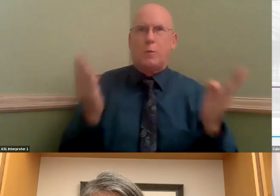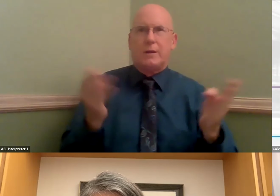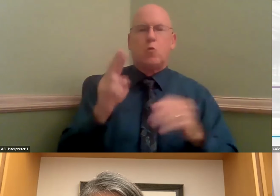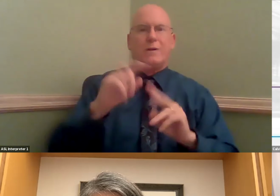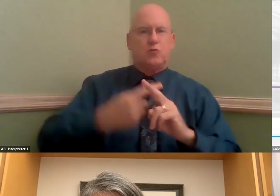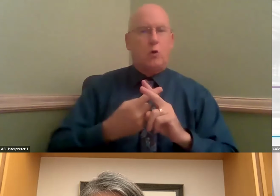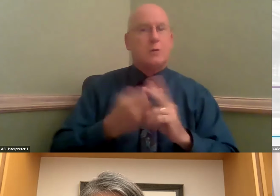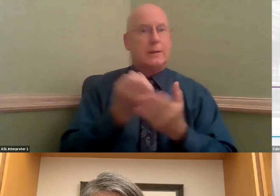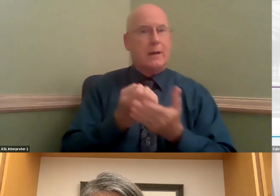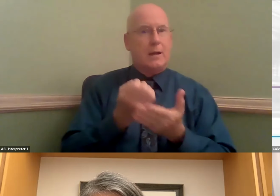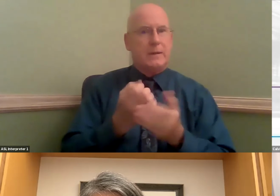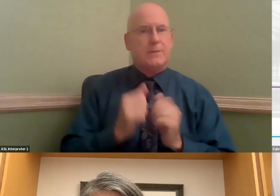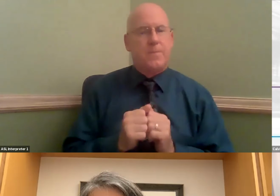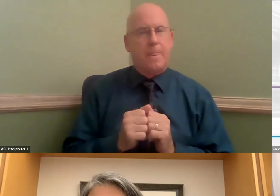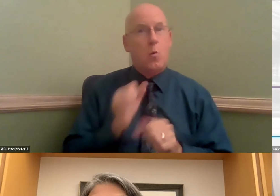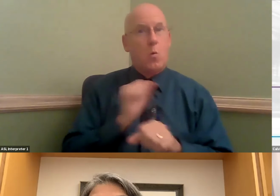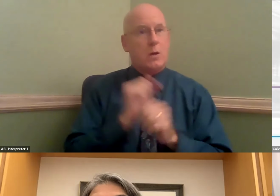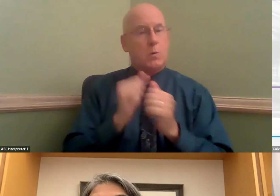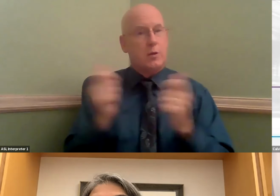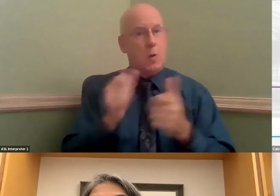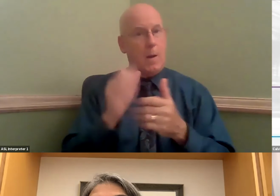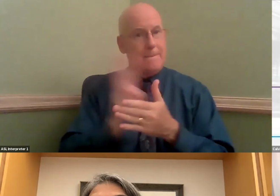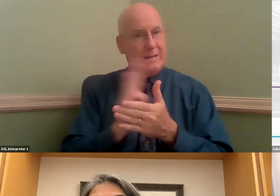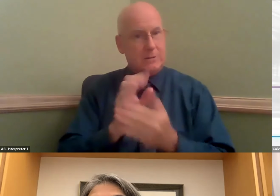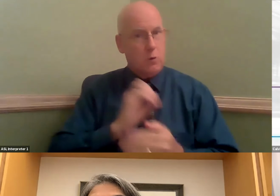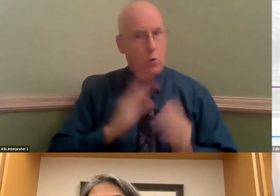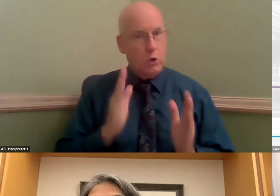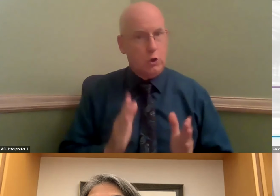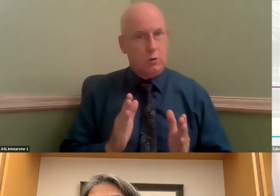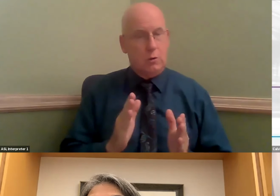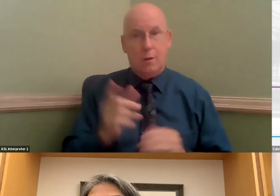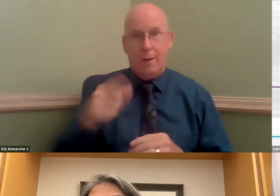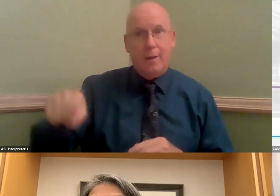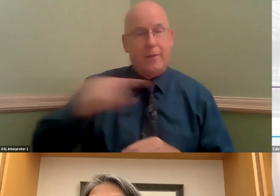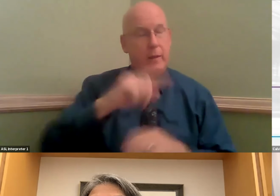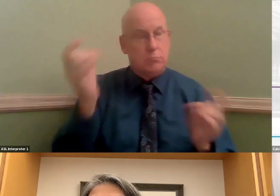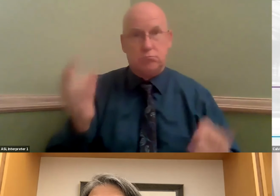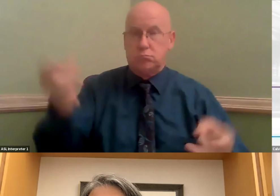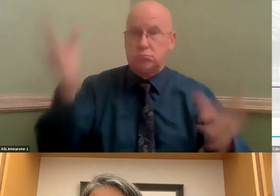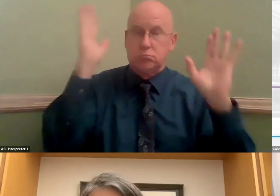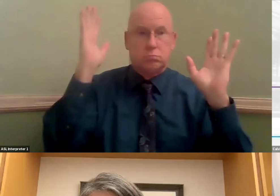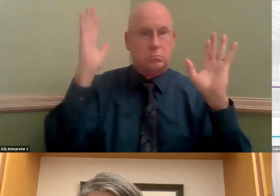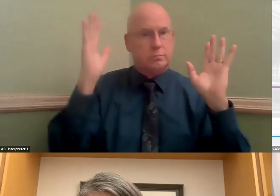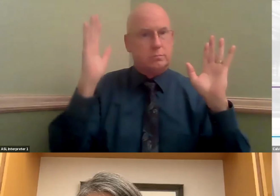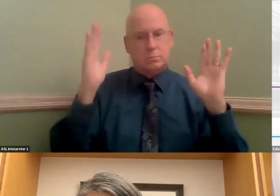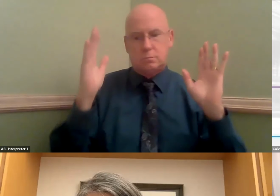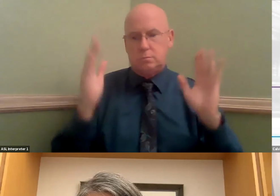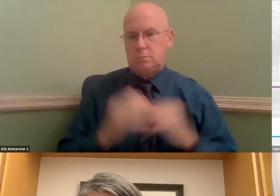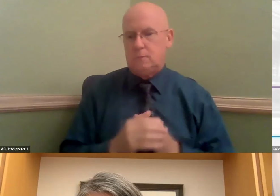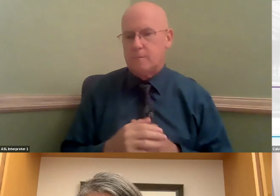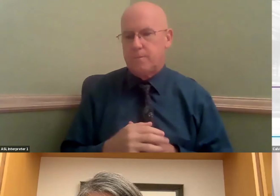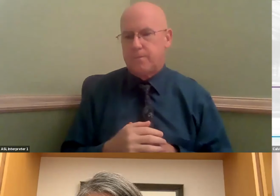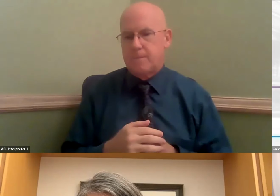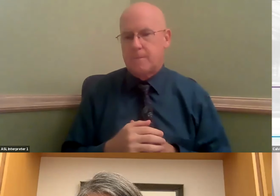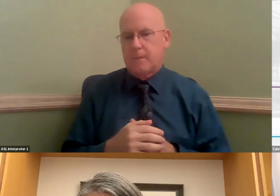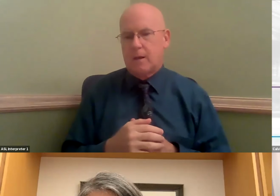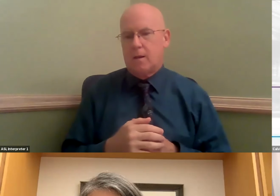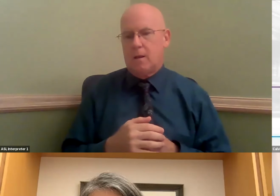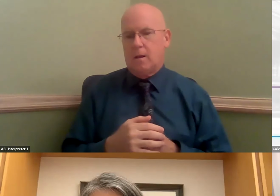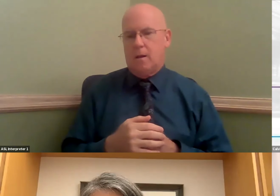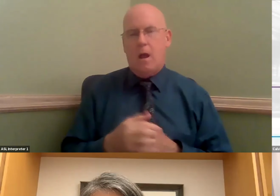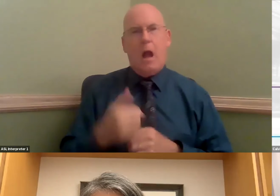Work directly with business owners, small business owners who've been ravaged. And I know this story well. I was raised in a small business. I